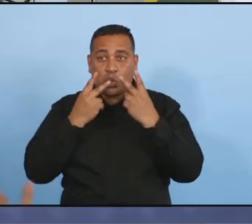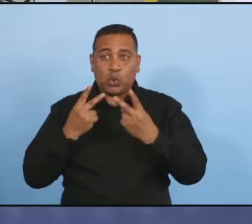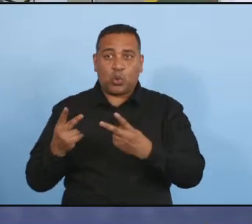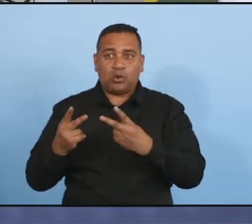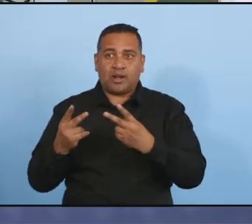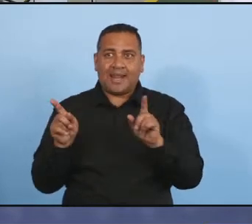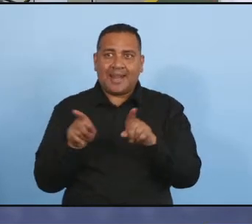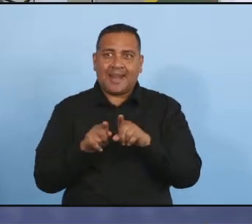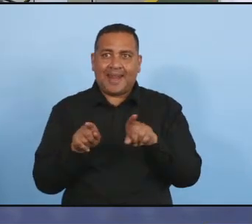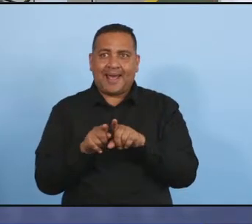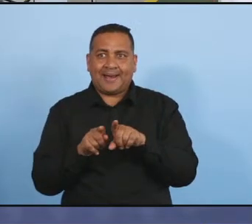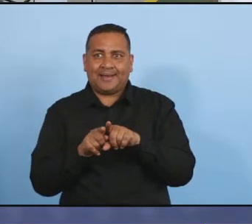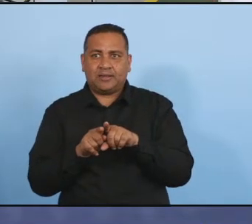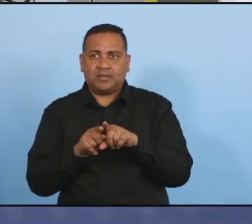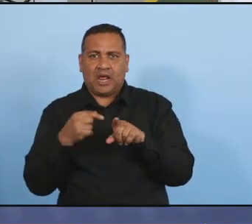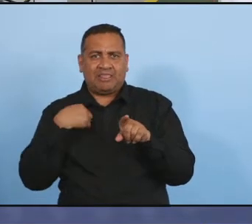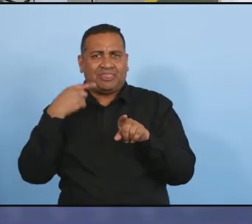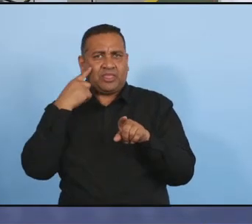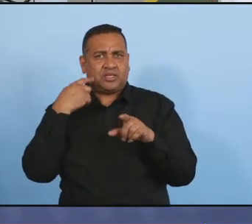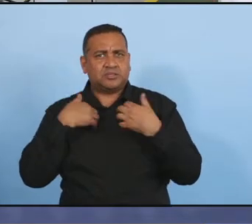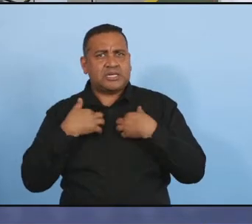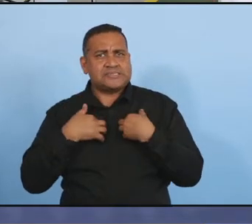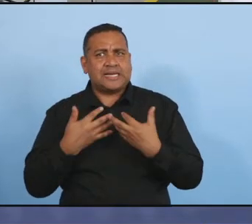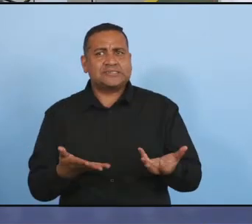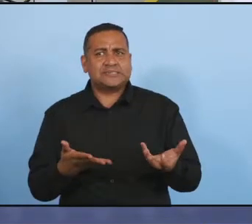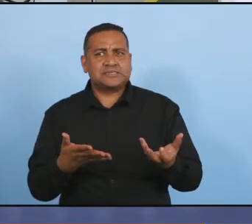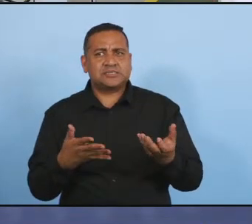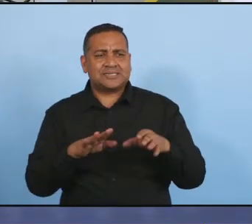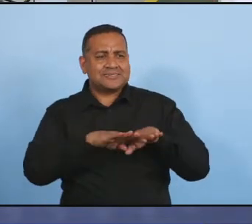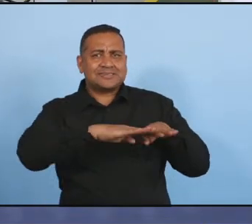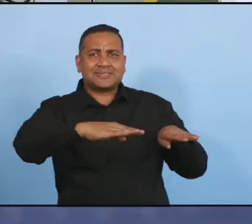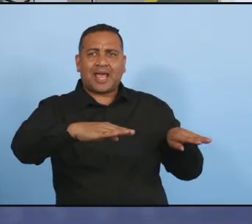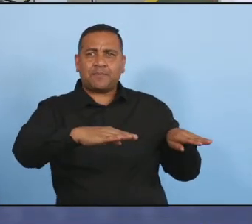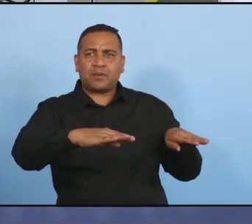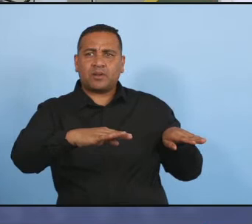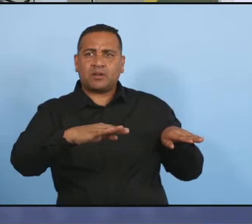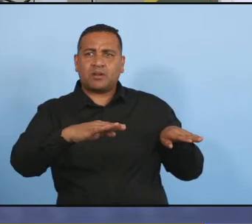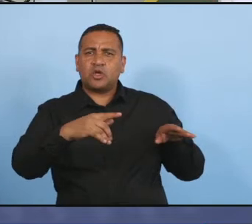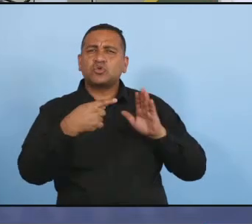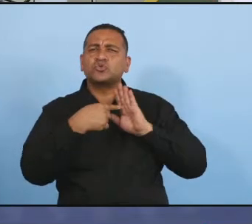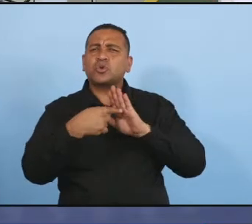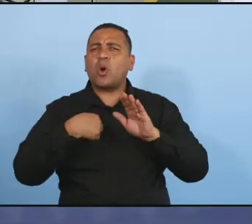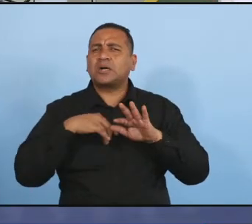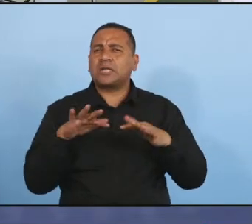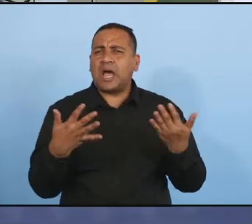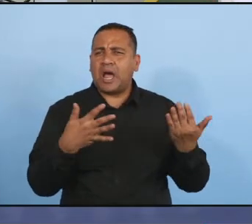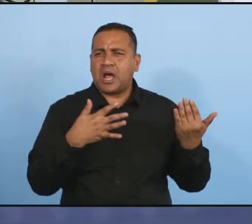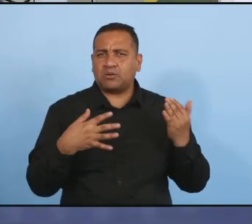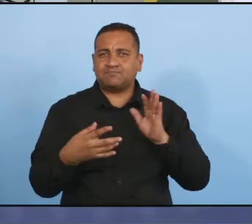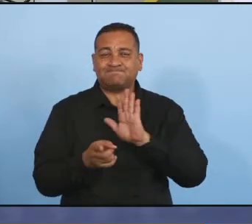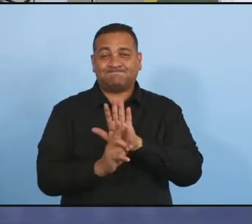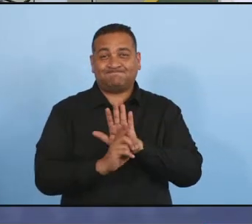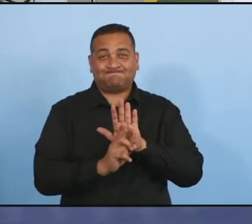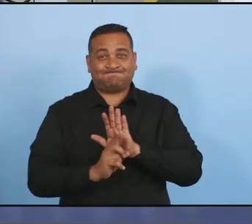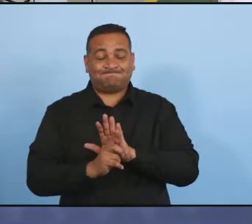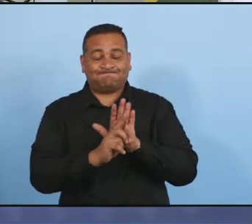actually, Edward, let's have a look there. If you could just sort of guide us through here, because we'll get a shot on that. That